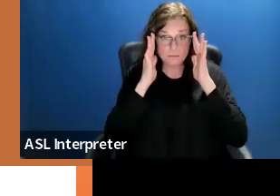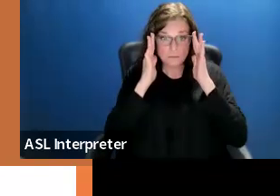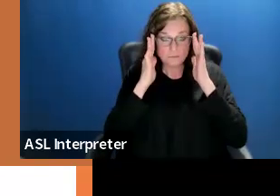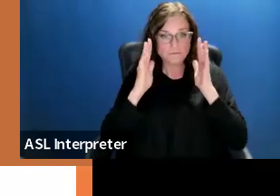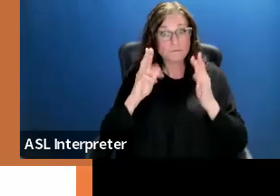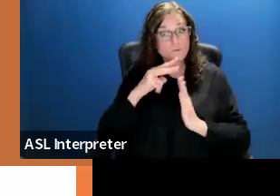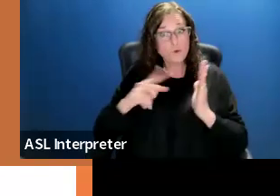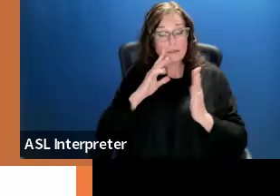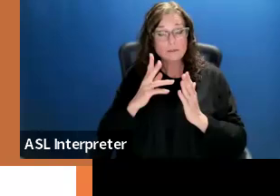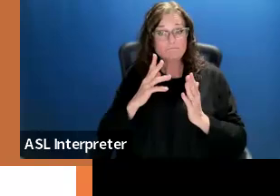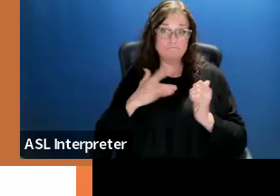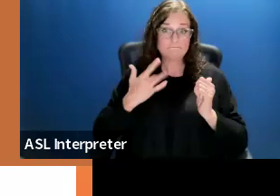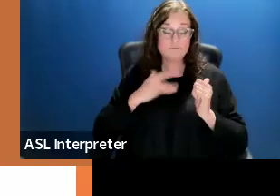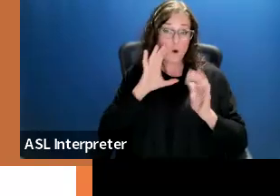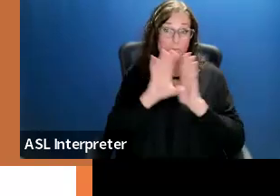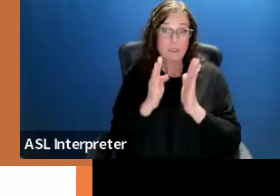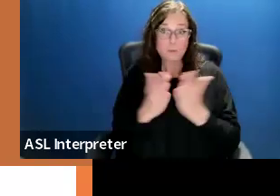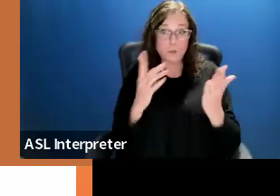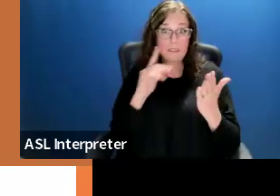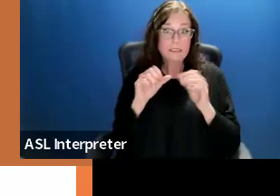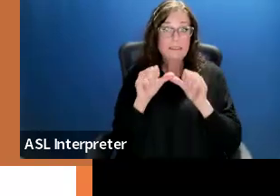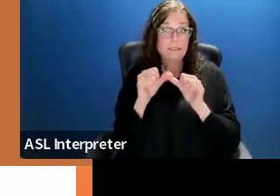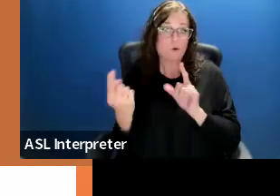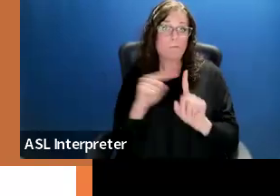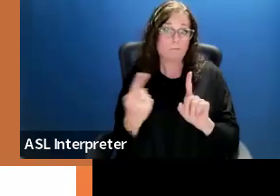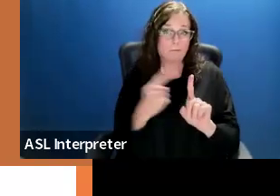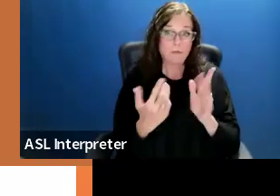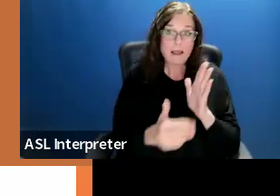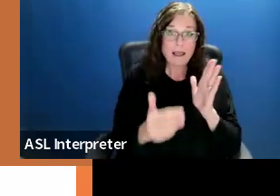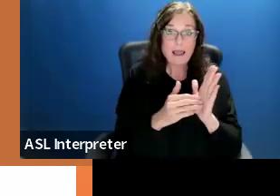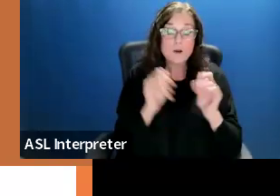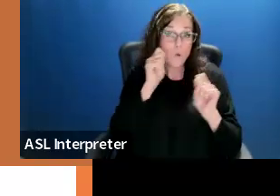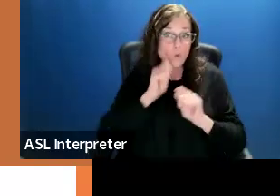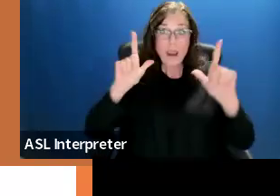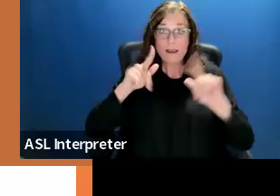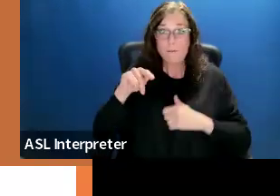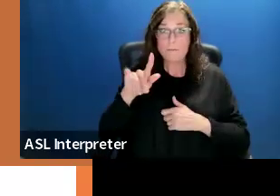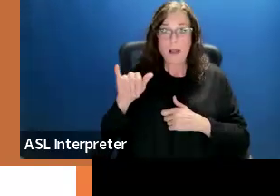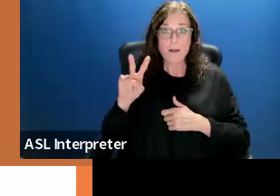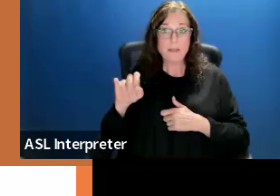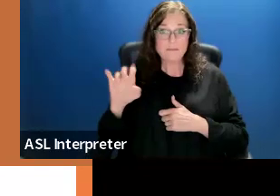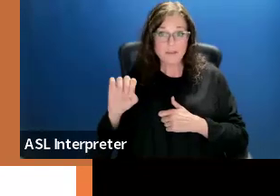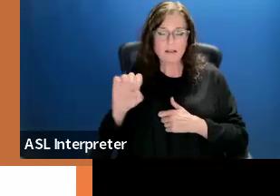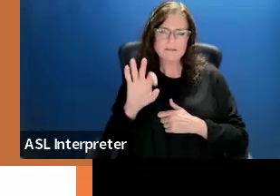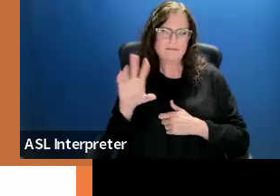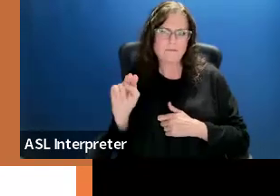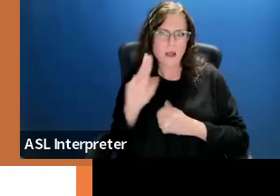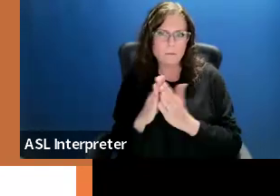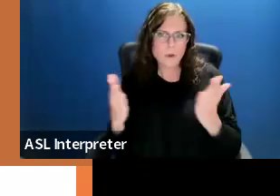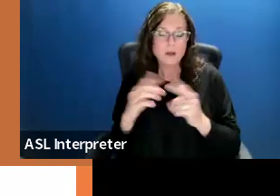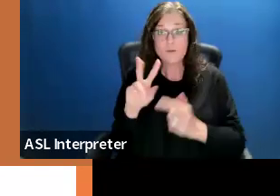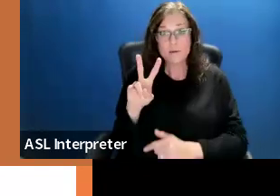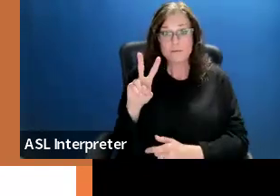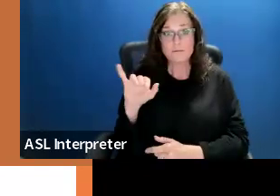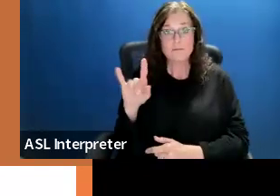If readers are in the mood for a picture book that they can keep coming back to, Wake Up Poppyville is a really fun pick from Vicky